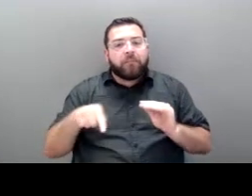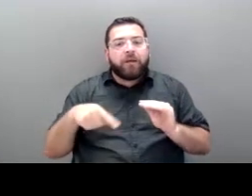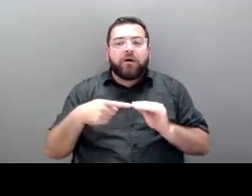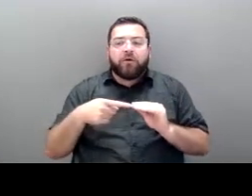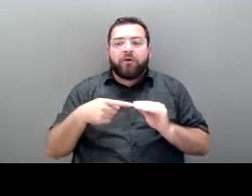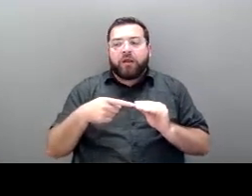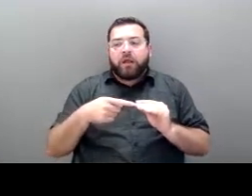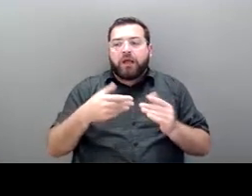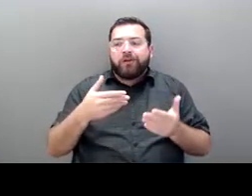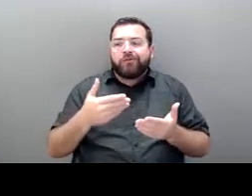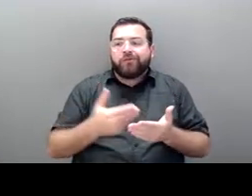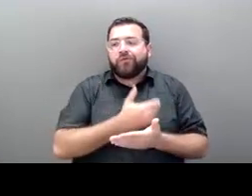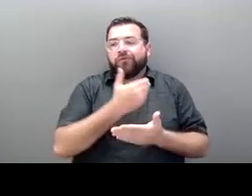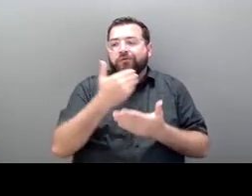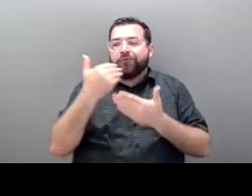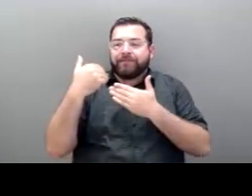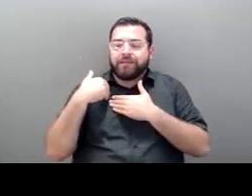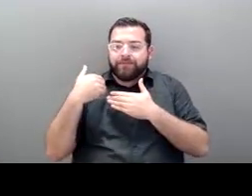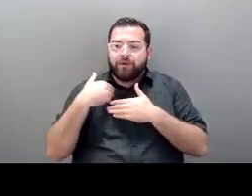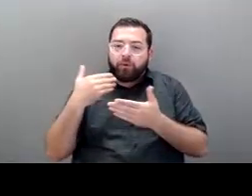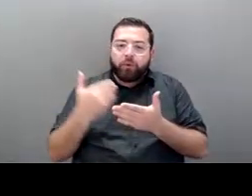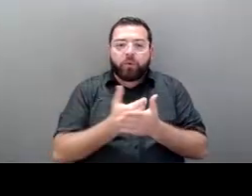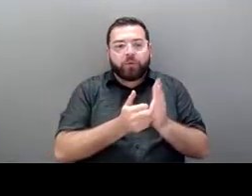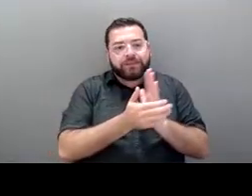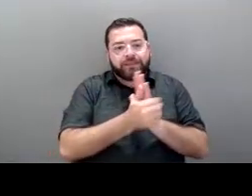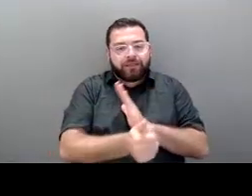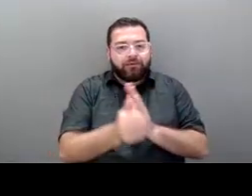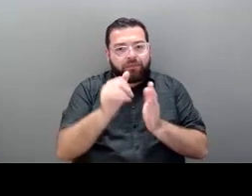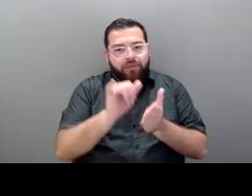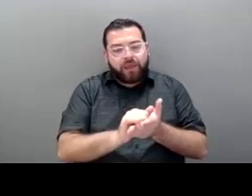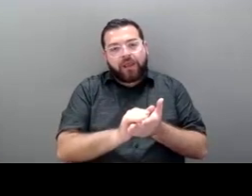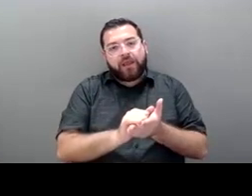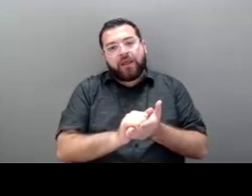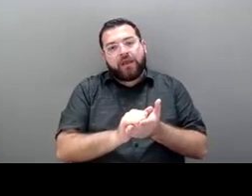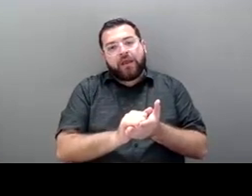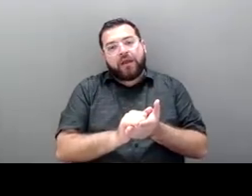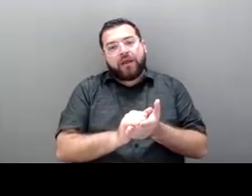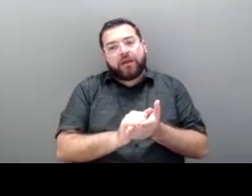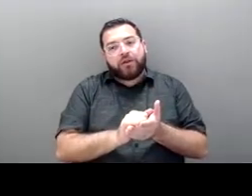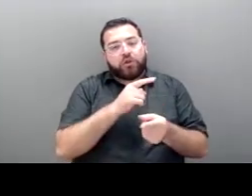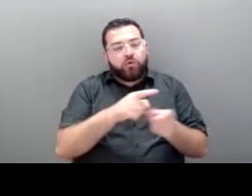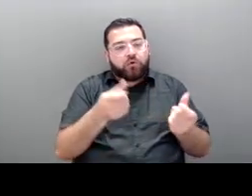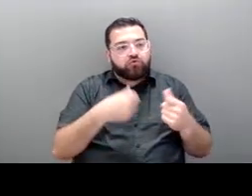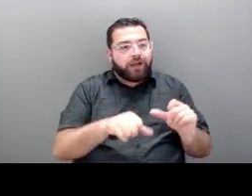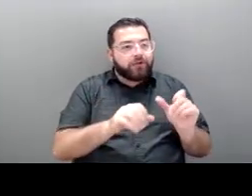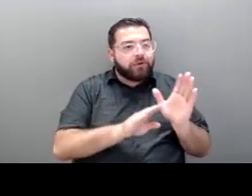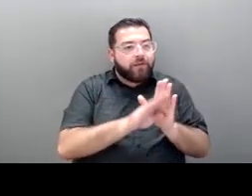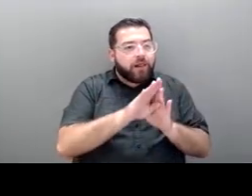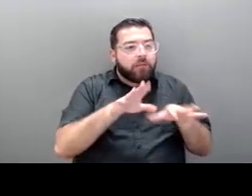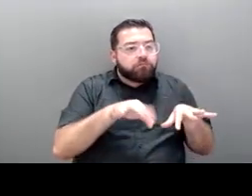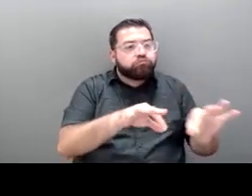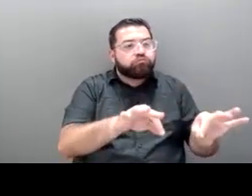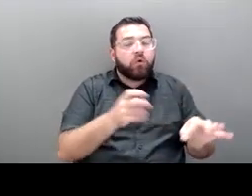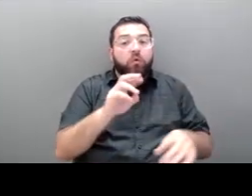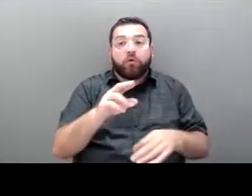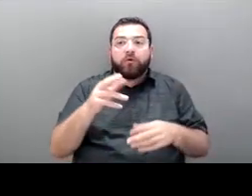new responsibility or competency that you are developing or have had to develop